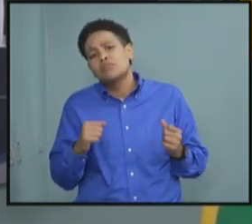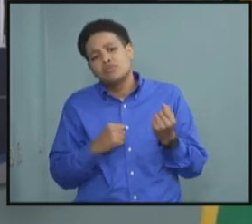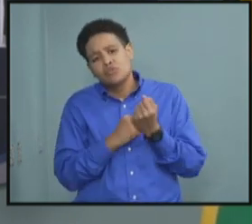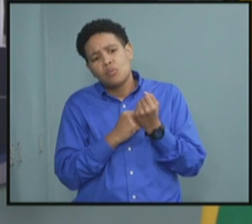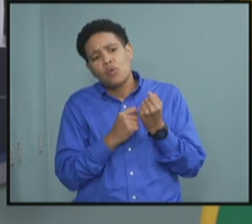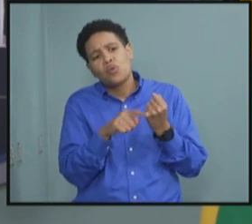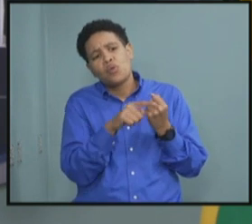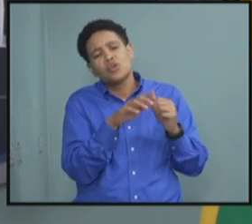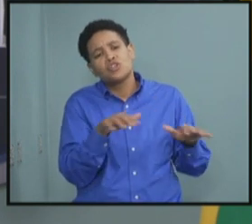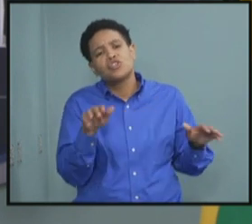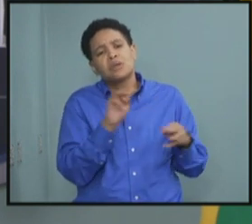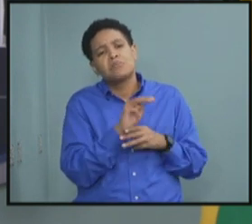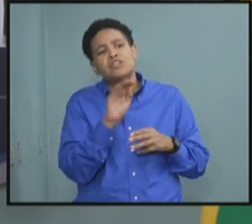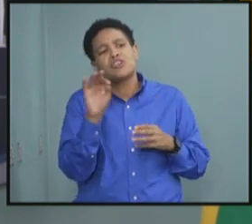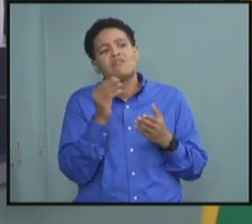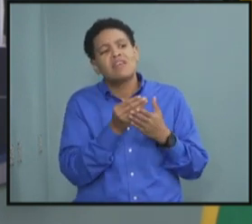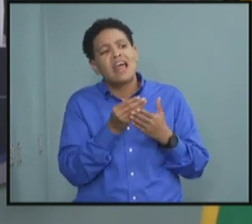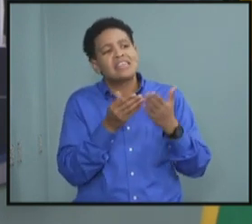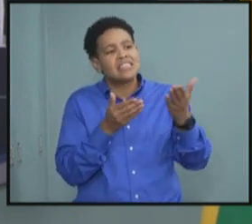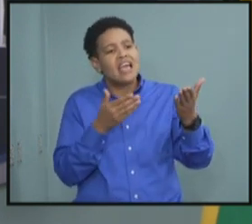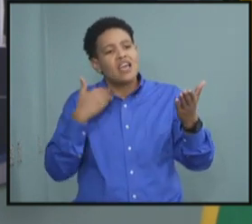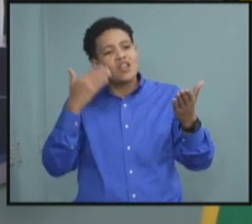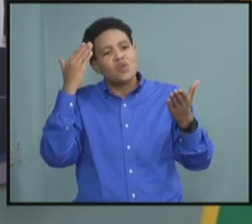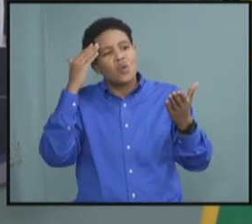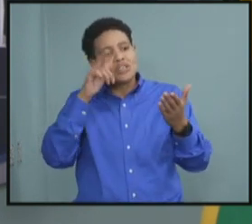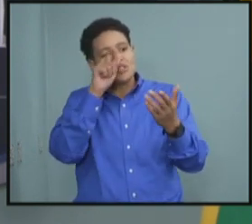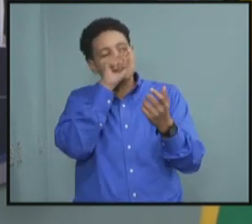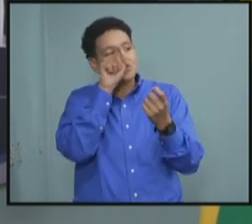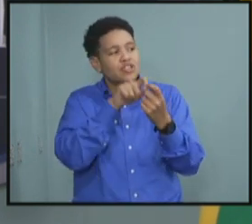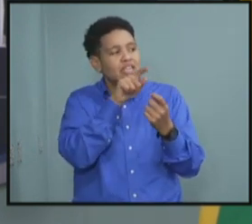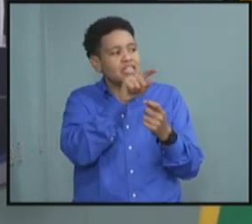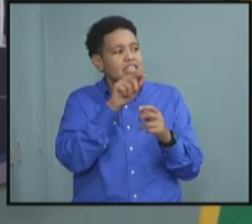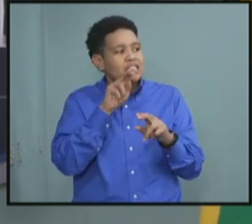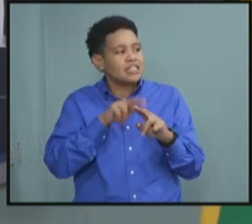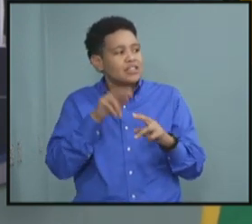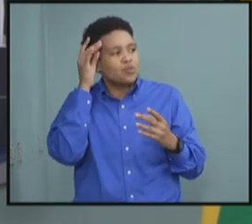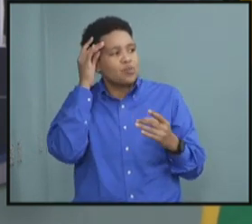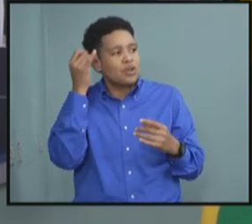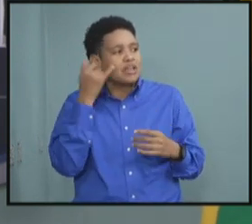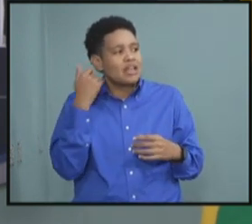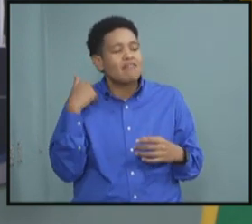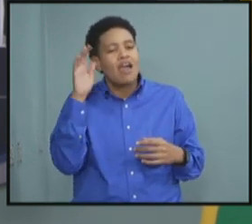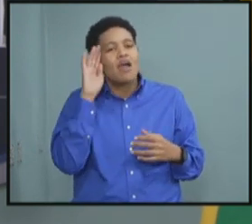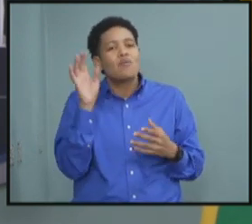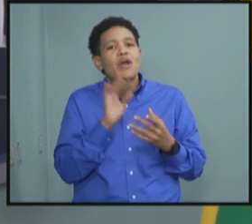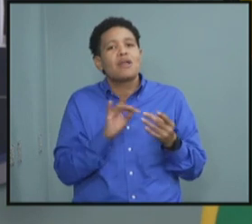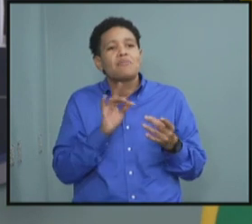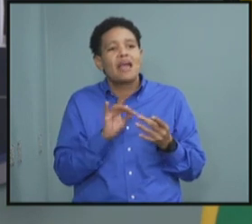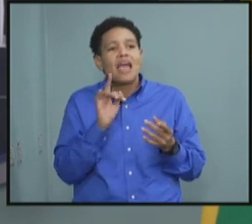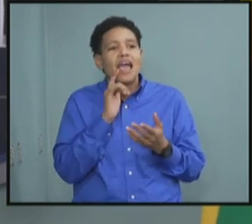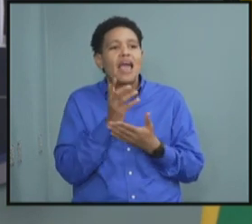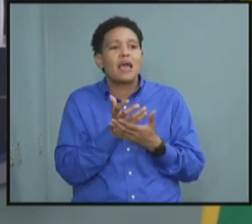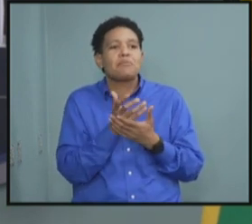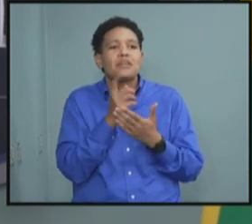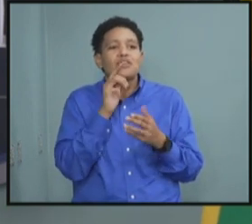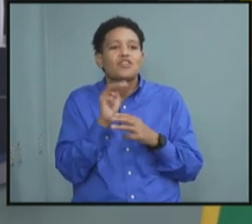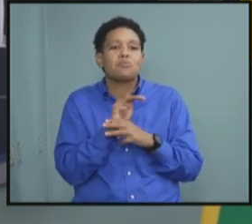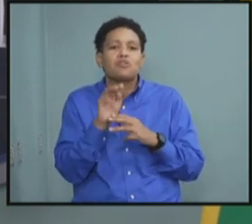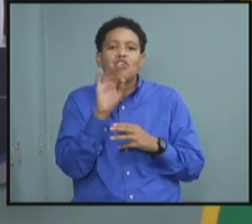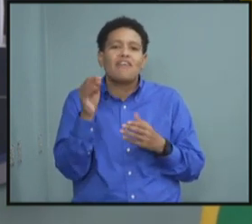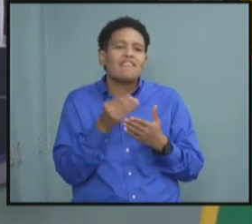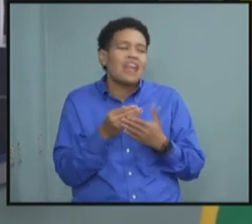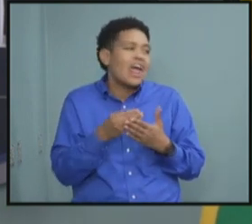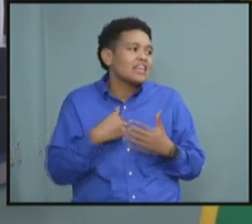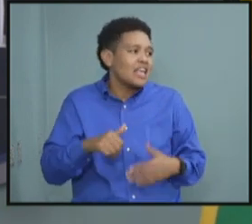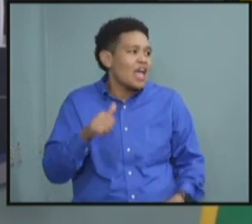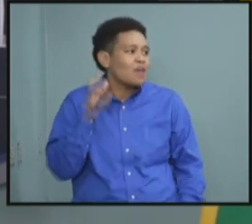those children. Minister of Finance is here, and he knows precisely, sitting there wondering if I'm going to mention appeal to the Ministry of Finance. I won't.